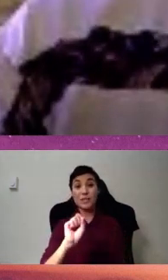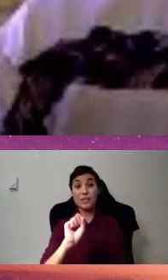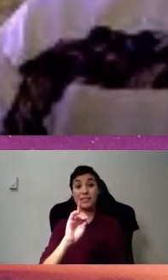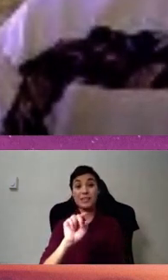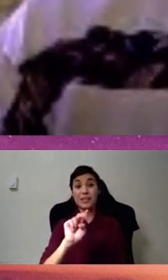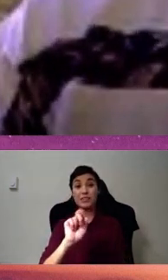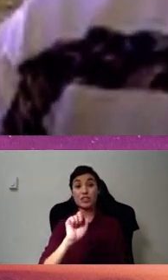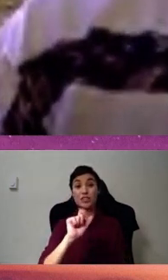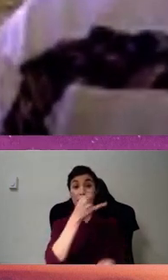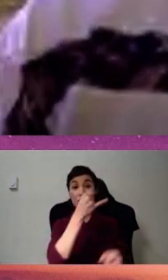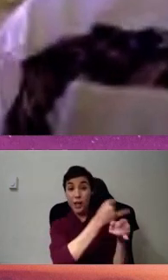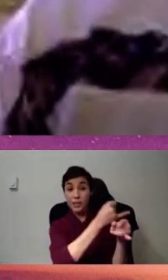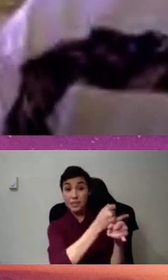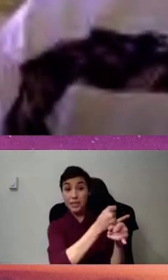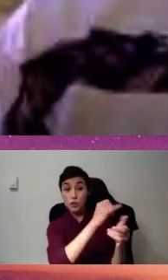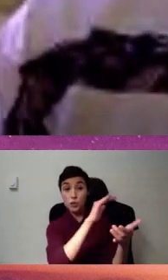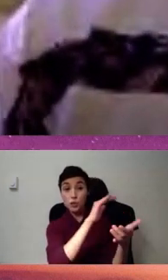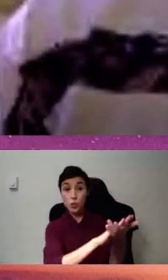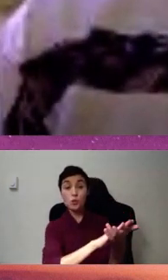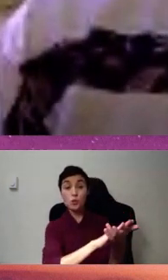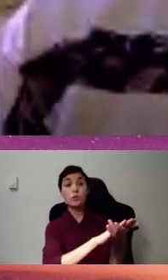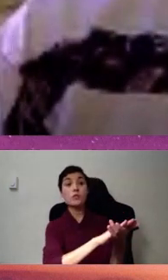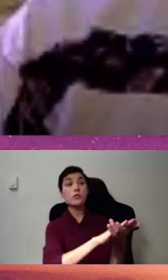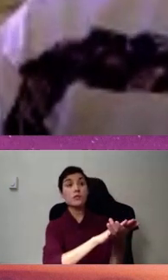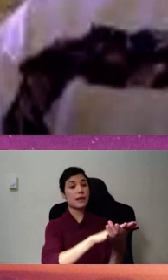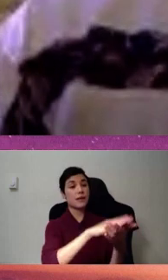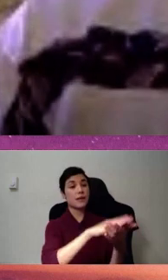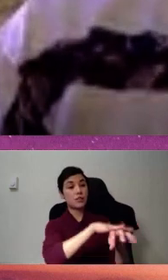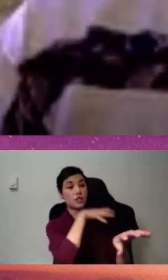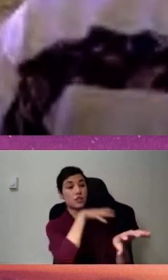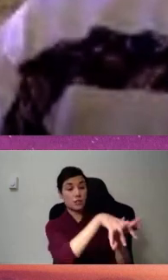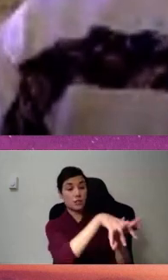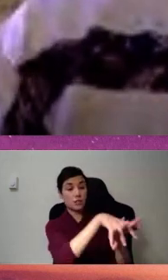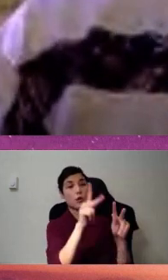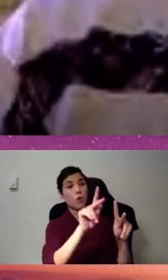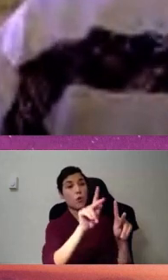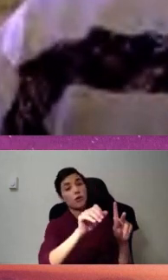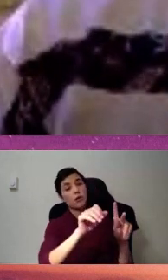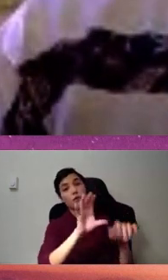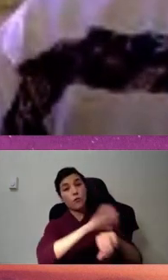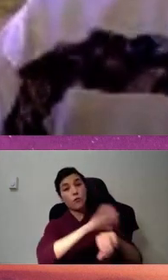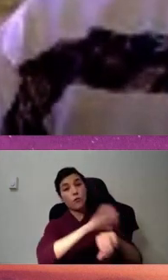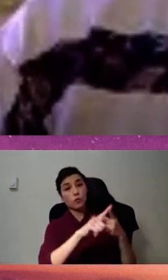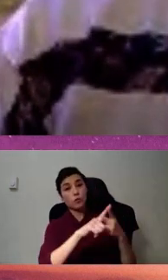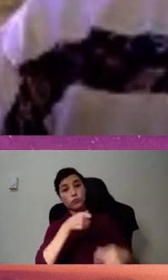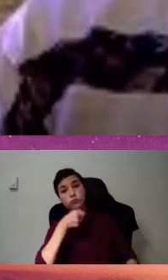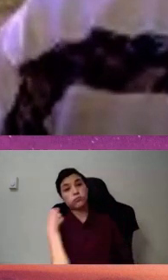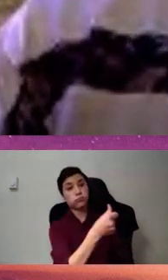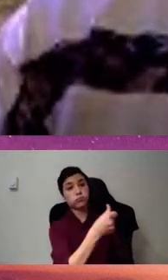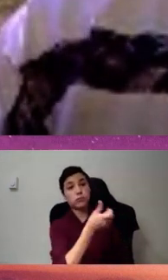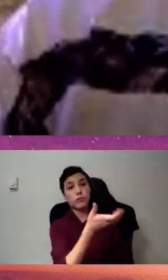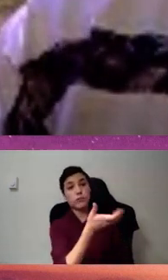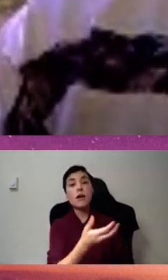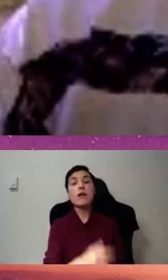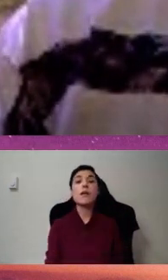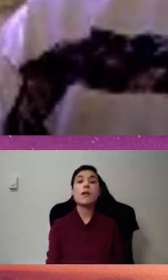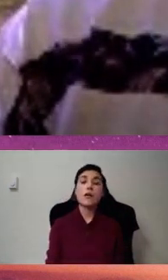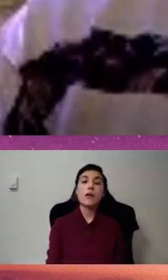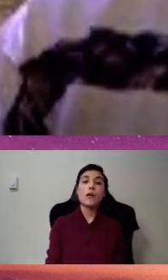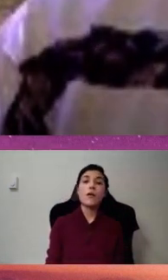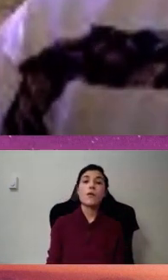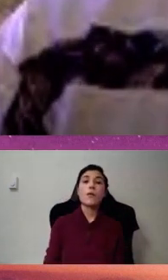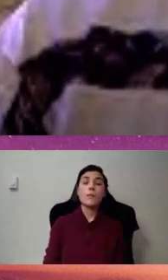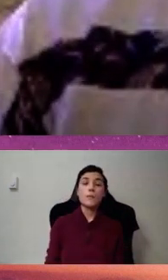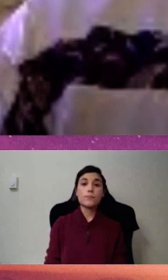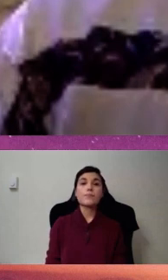been a difficult subject to touch on, just because the more I've gone into Indigenous spaces, I've